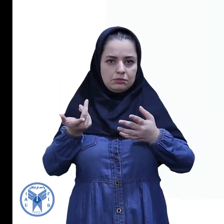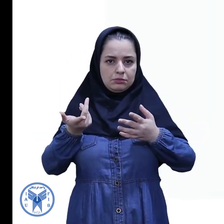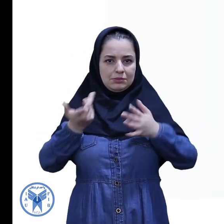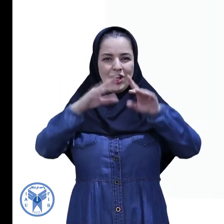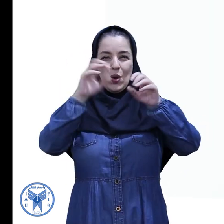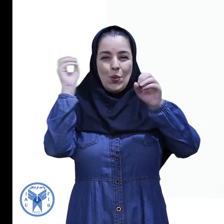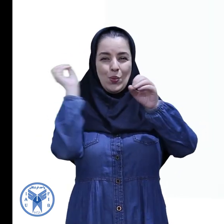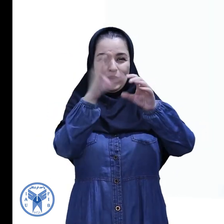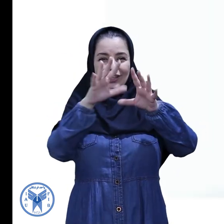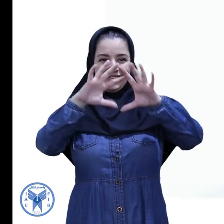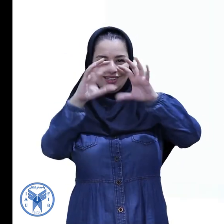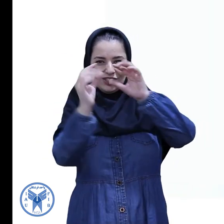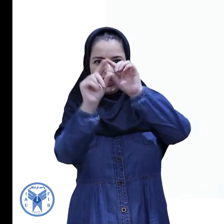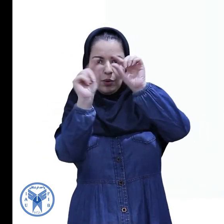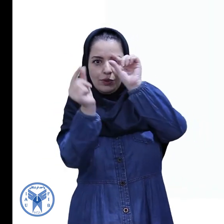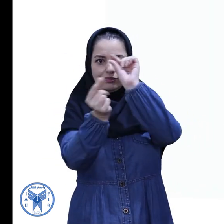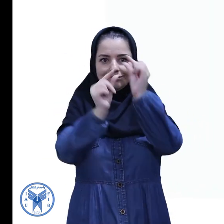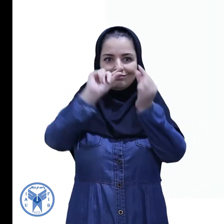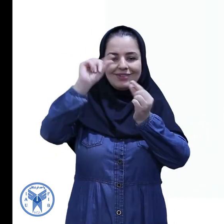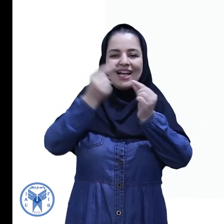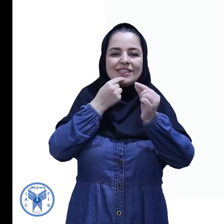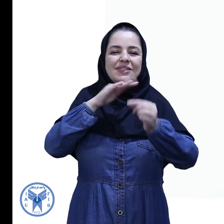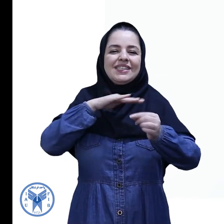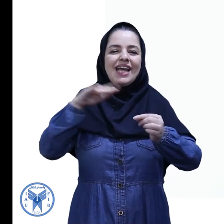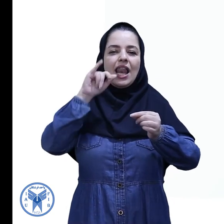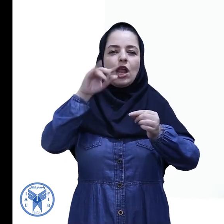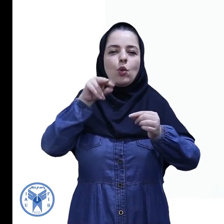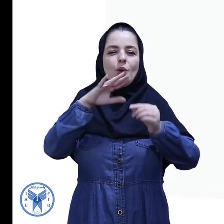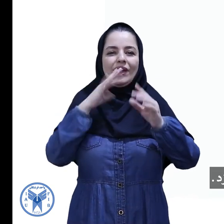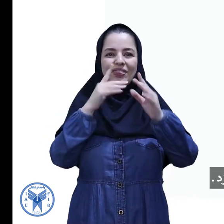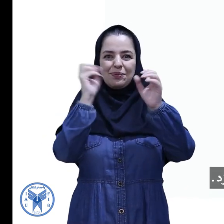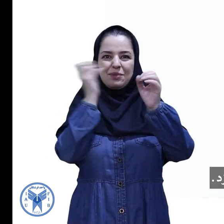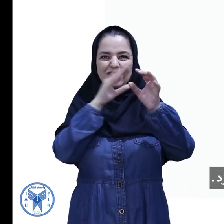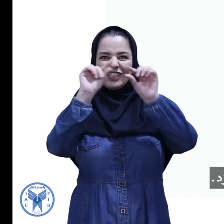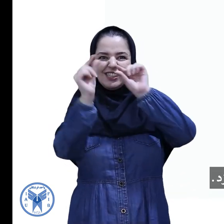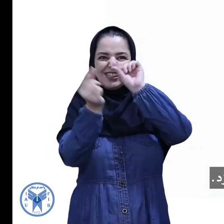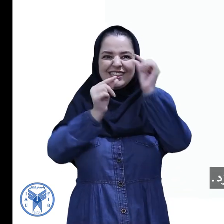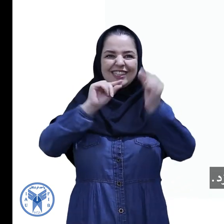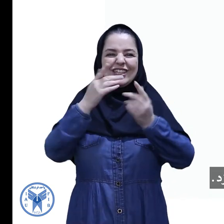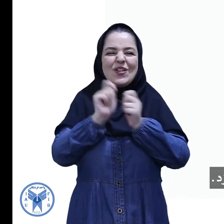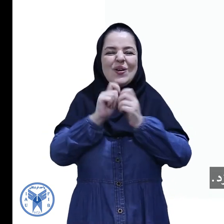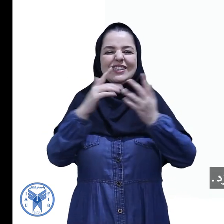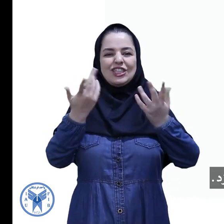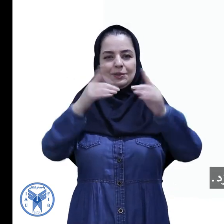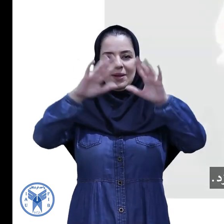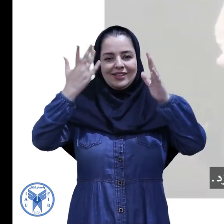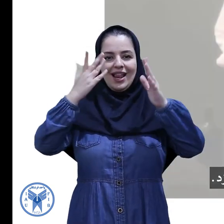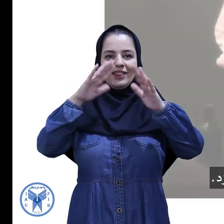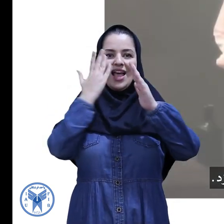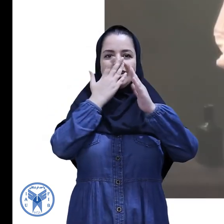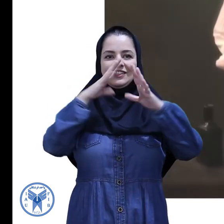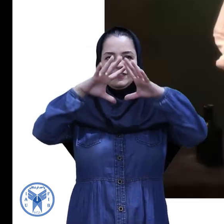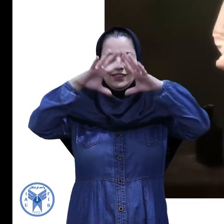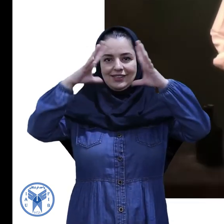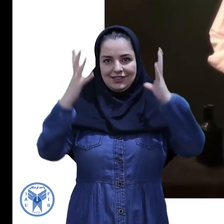think that the light which makes a silhouette could also make an image by the action of